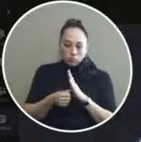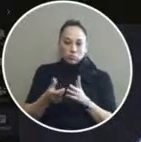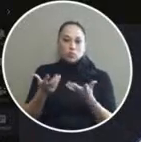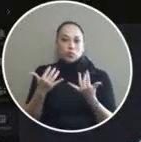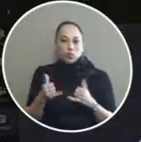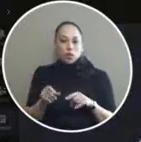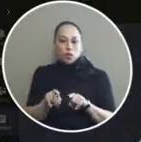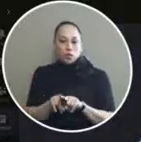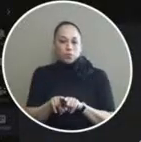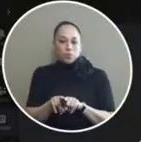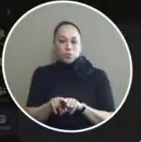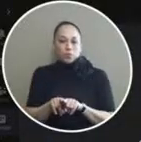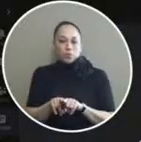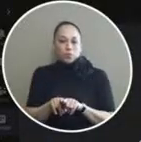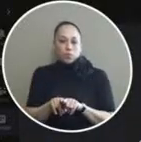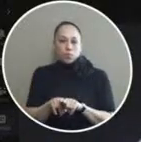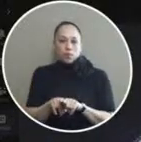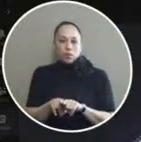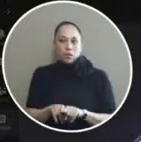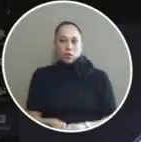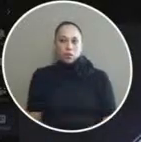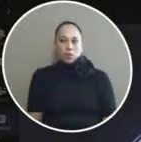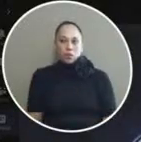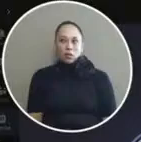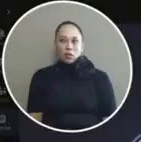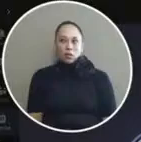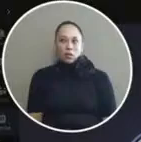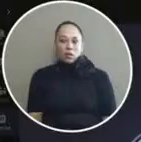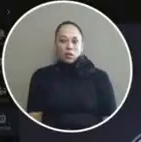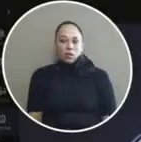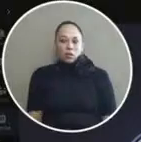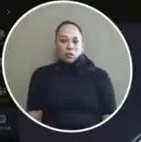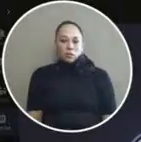today as well. Okay.